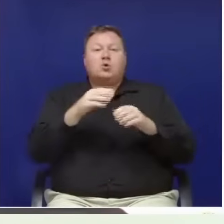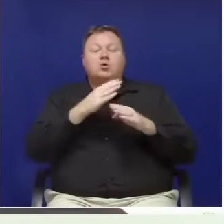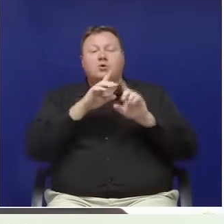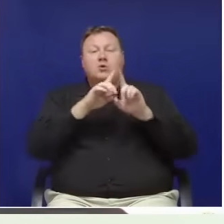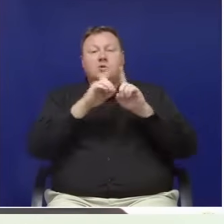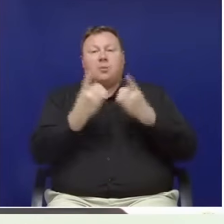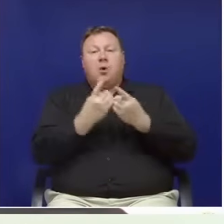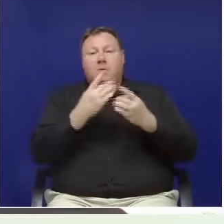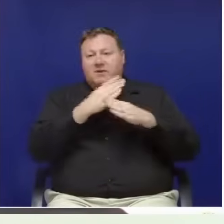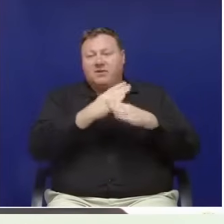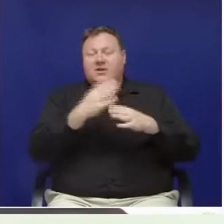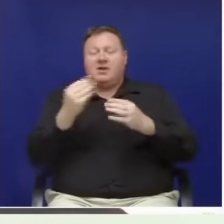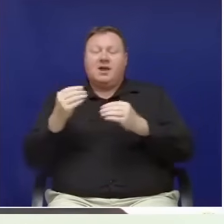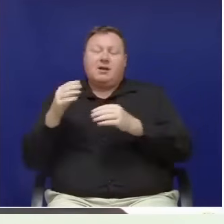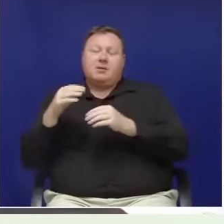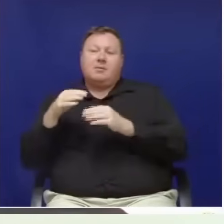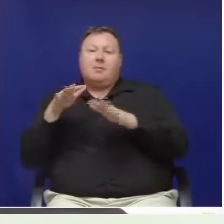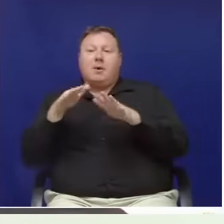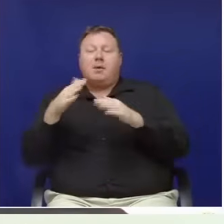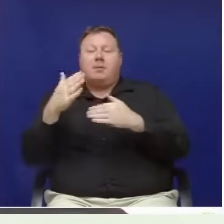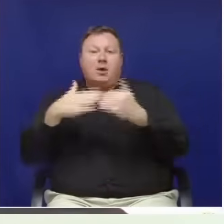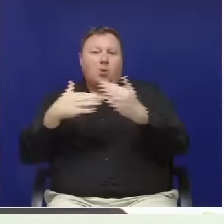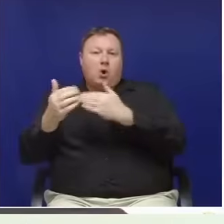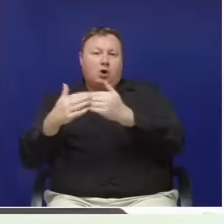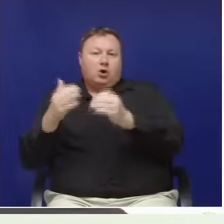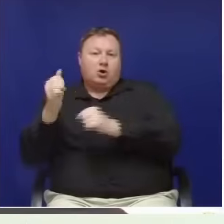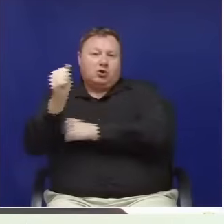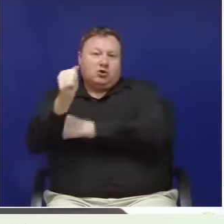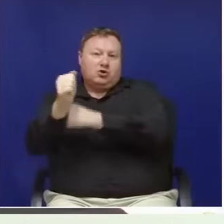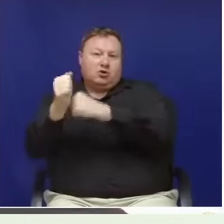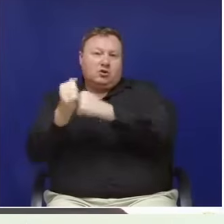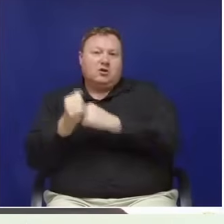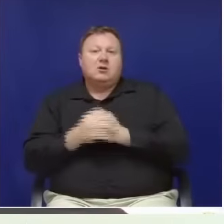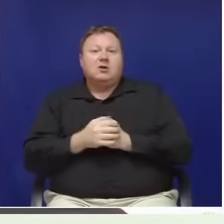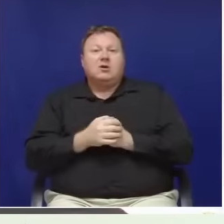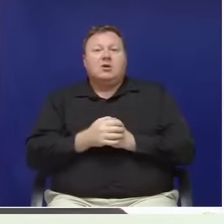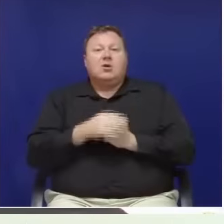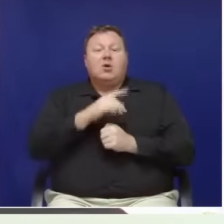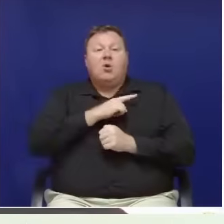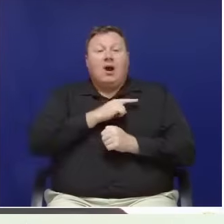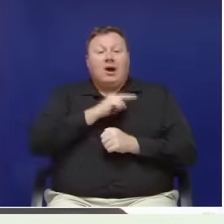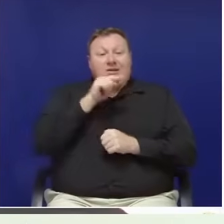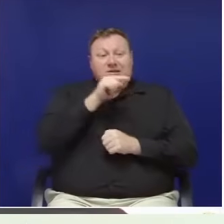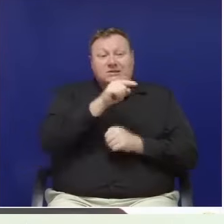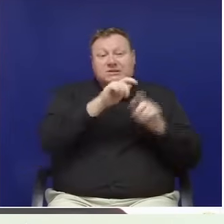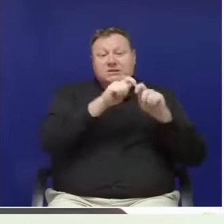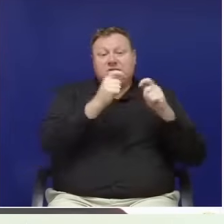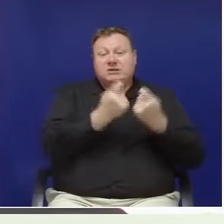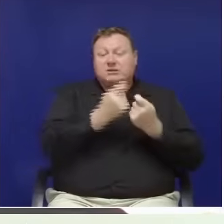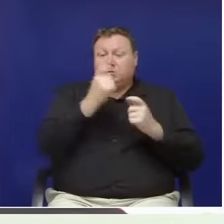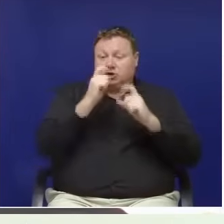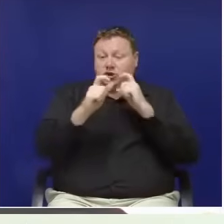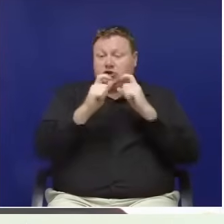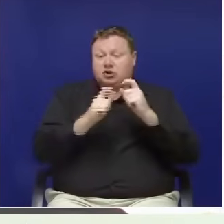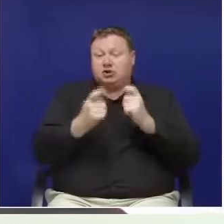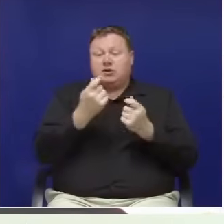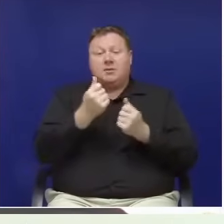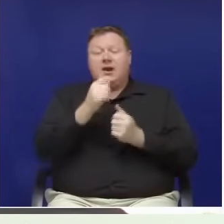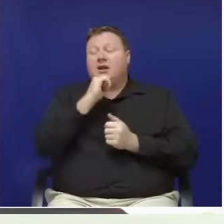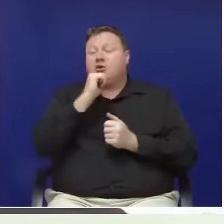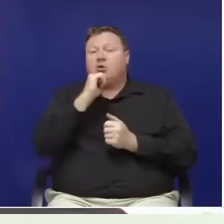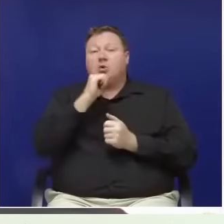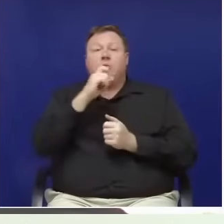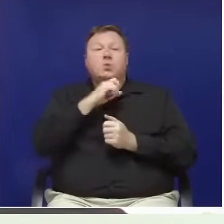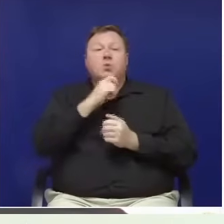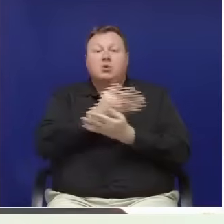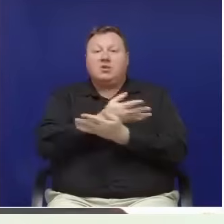subpoena and the independence not to be intimidated by the generals, especially given that even the defense boards